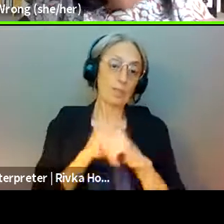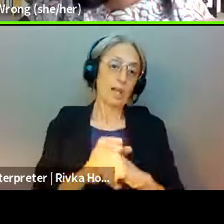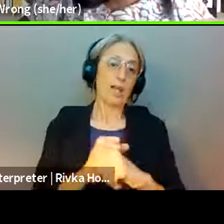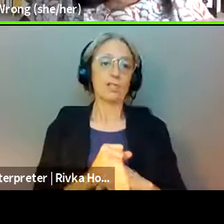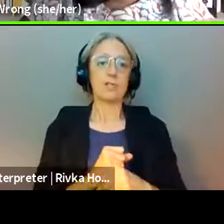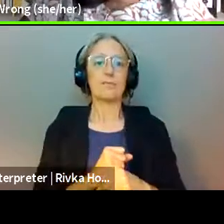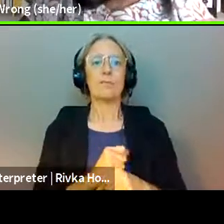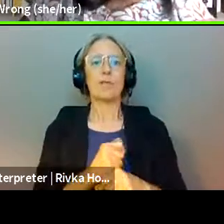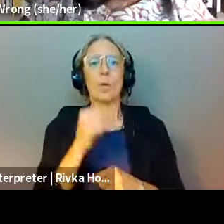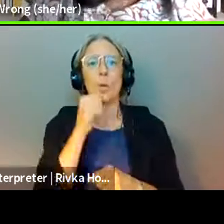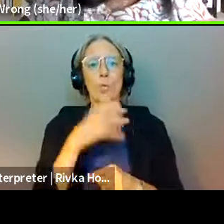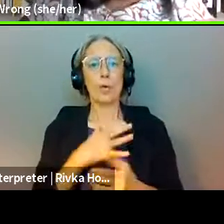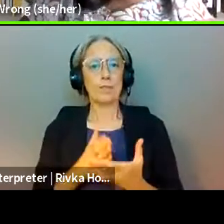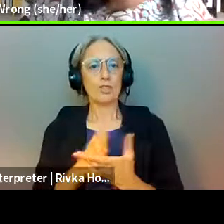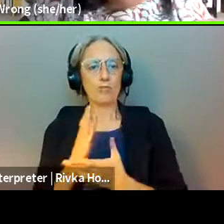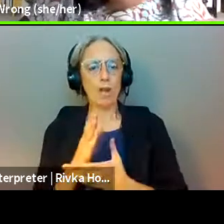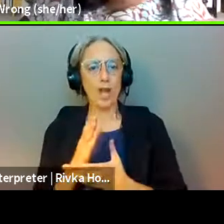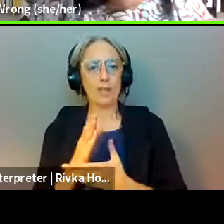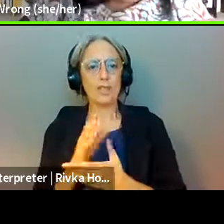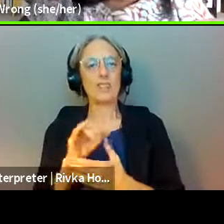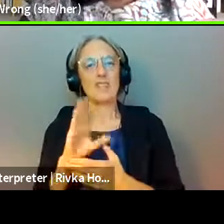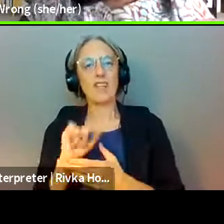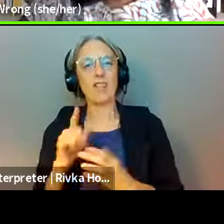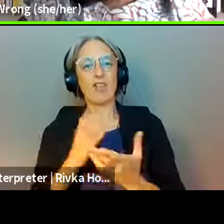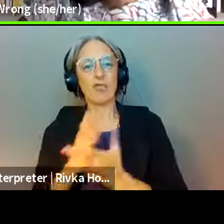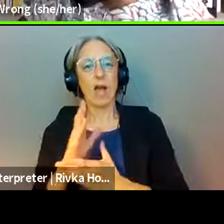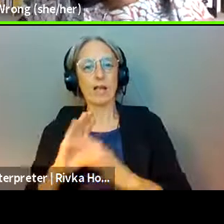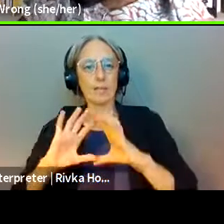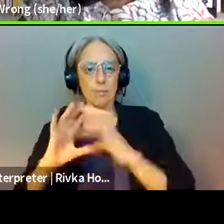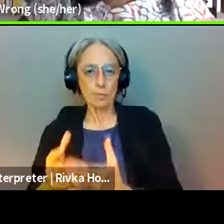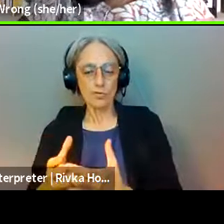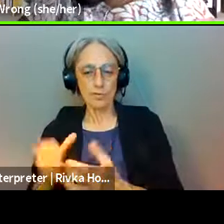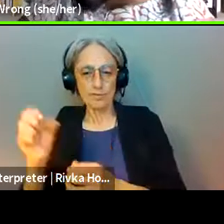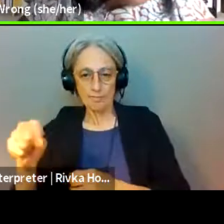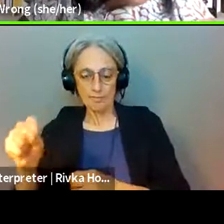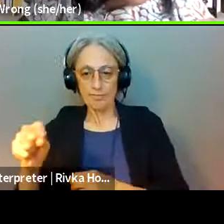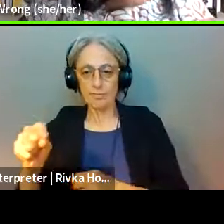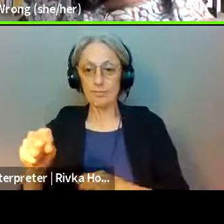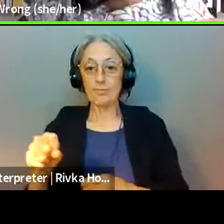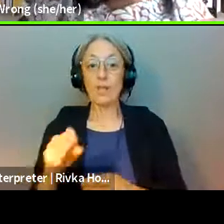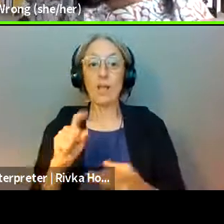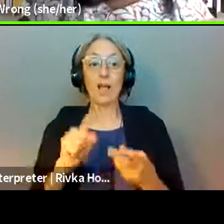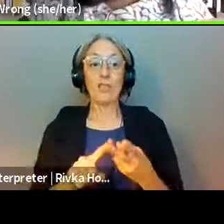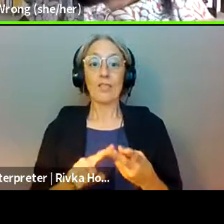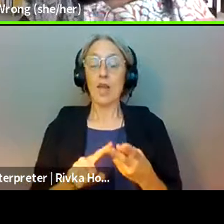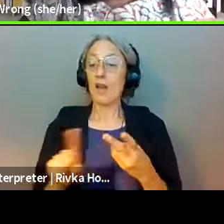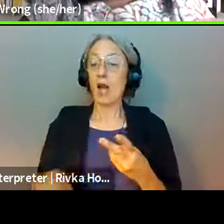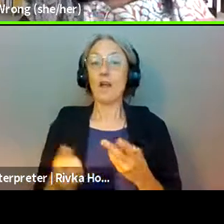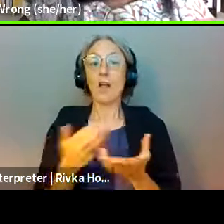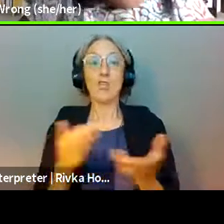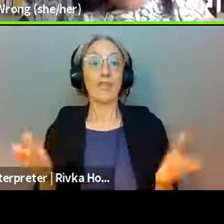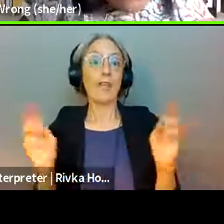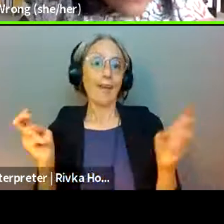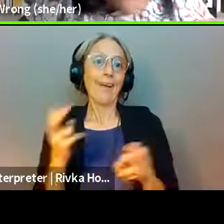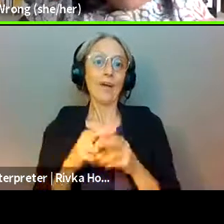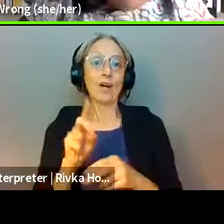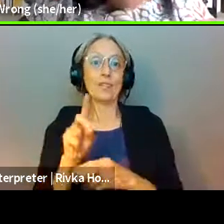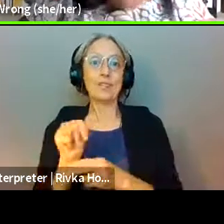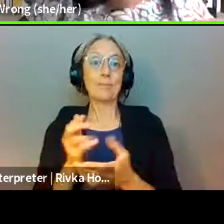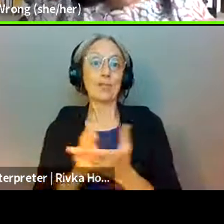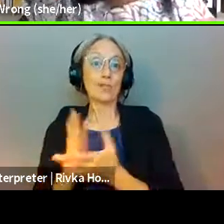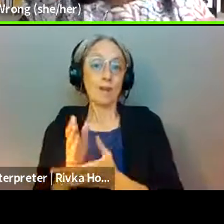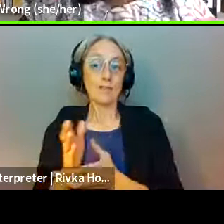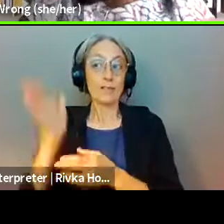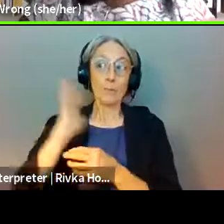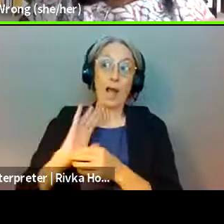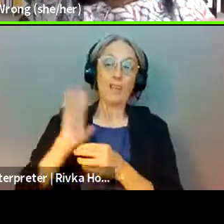women's rights movement, civil rights movement, but then we had this thing called disability rights that seemed radical at the